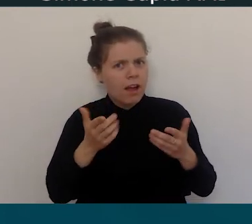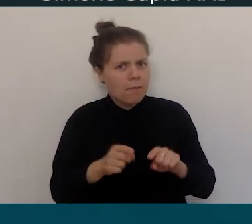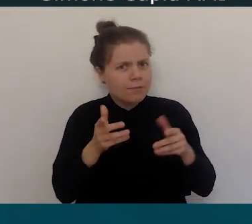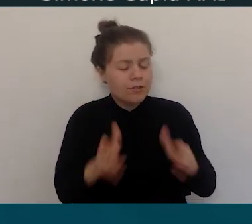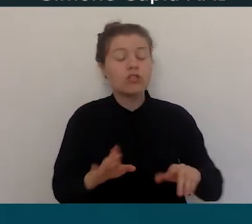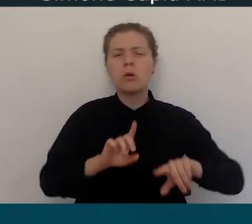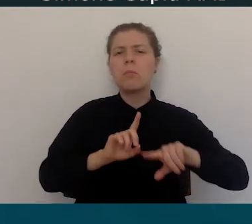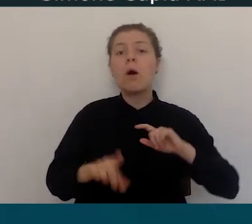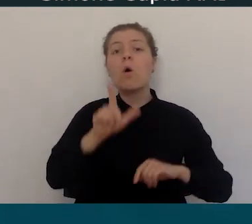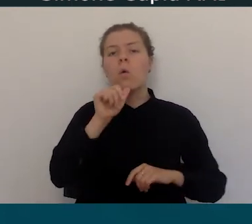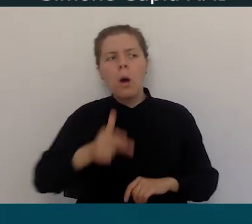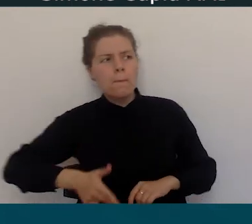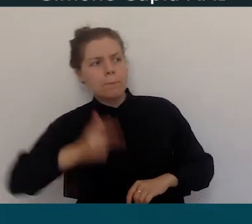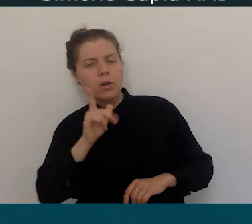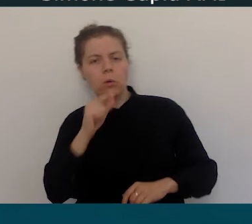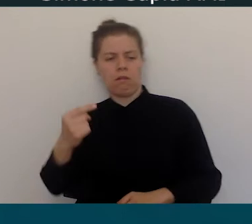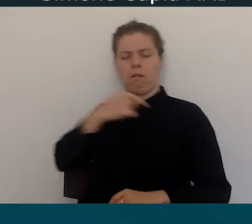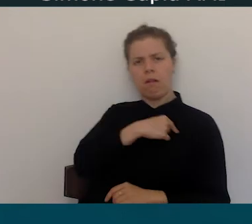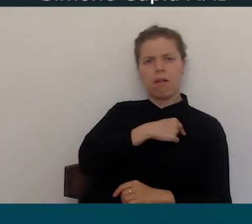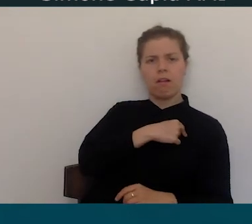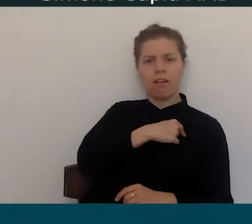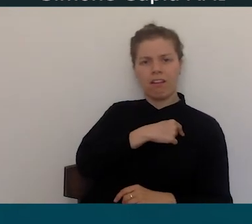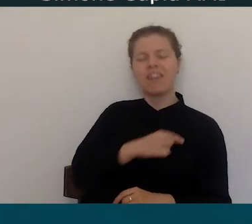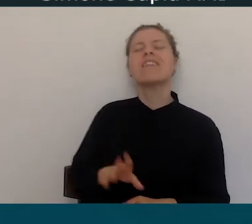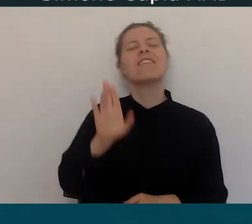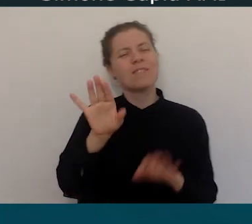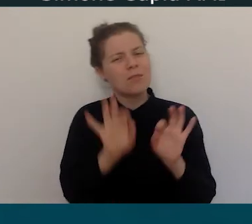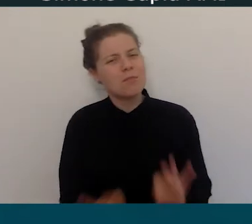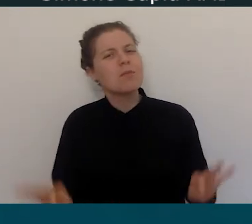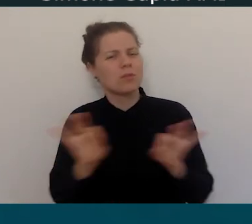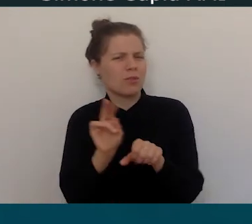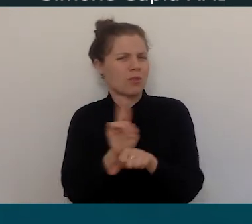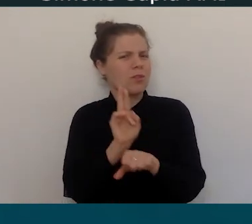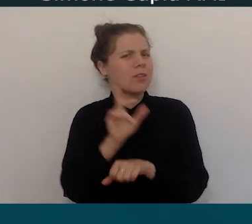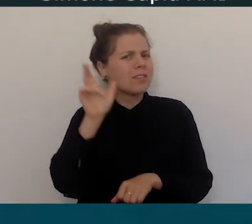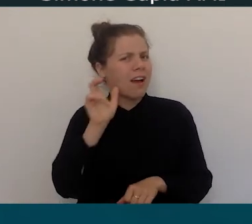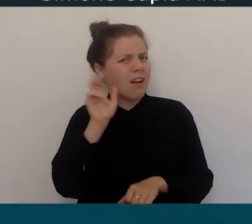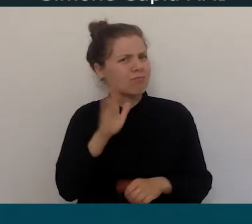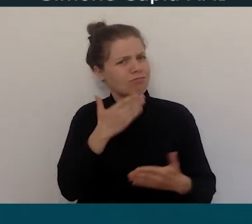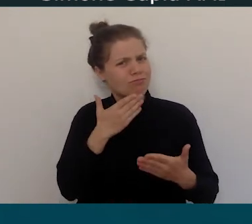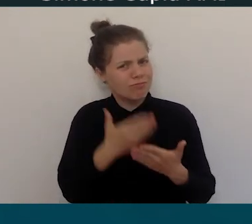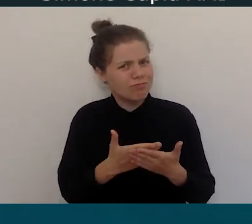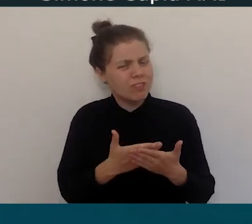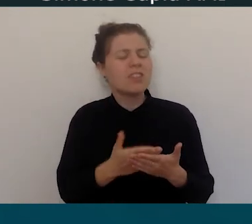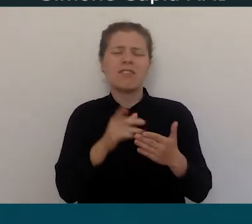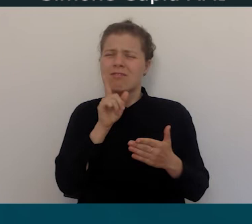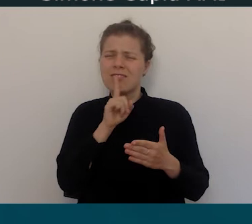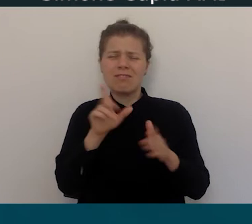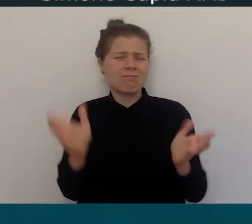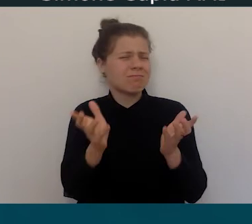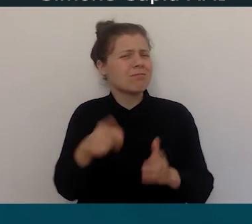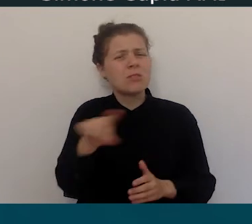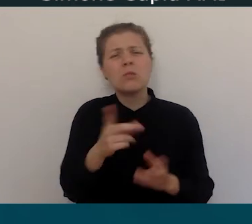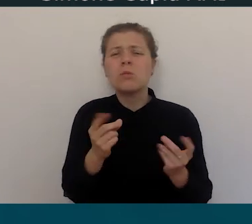possible in all storytelling, just like all movies, all films, all documentaries. We encourage you to do all of the same things. The only